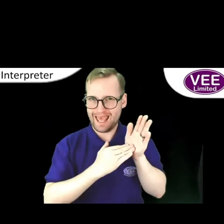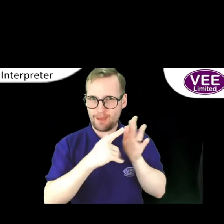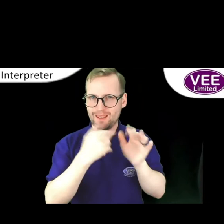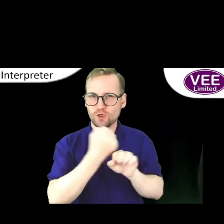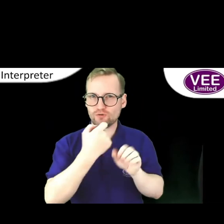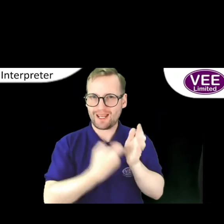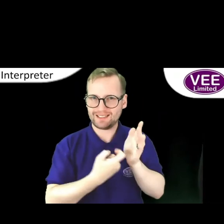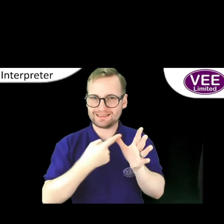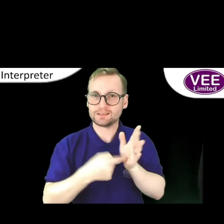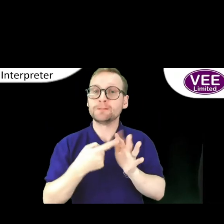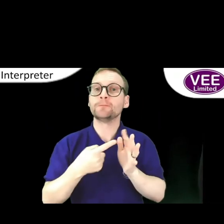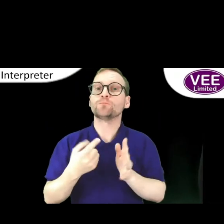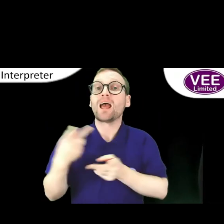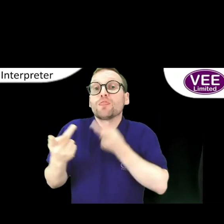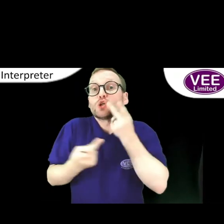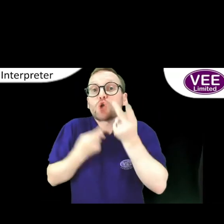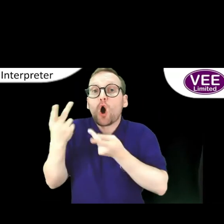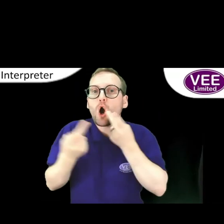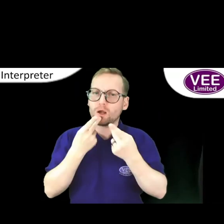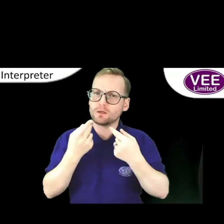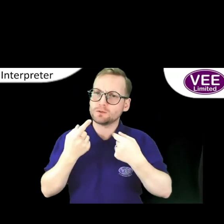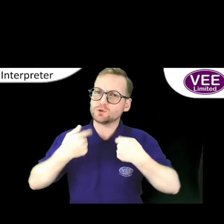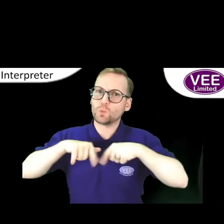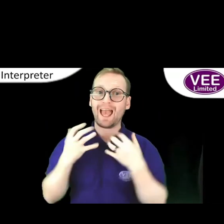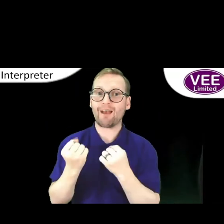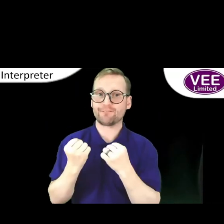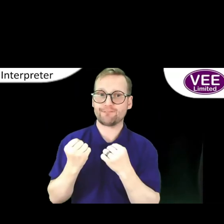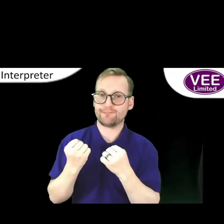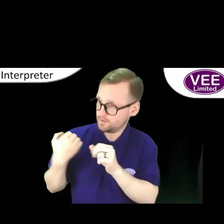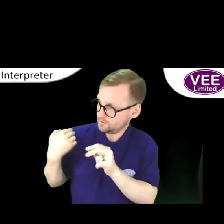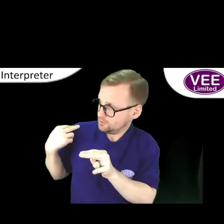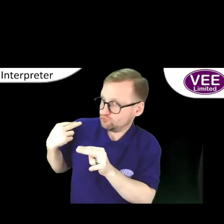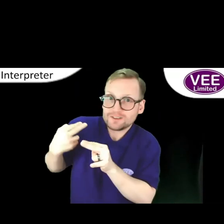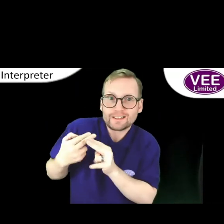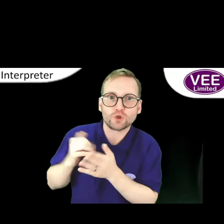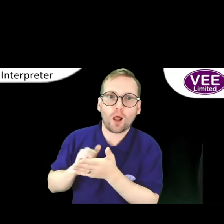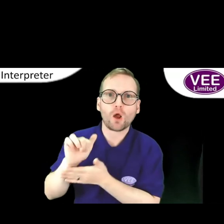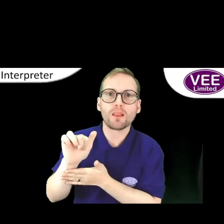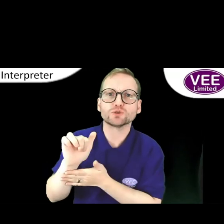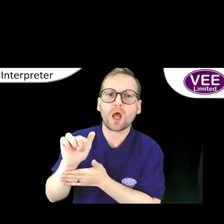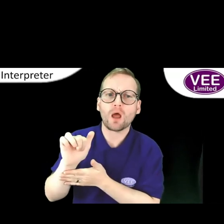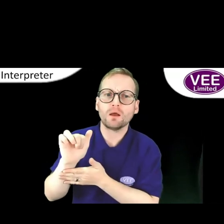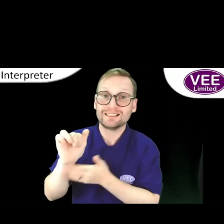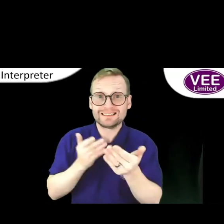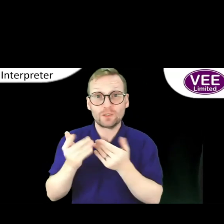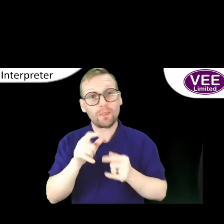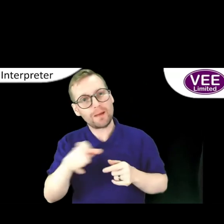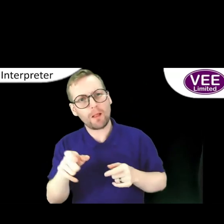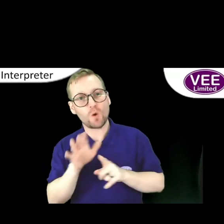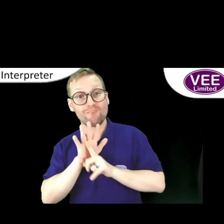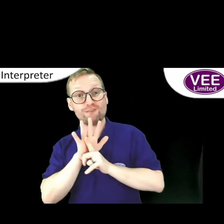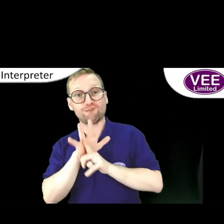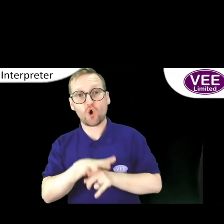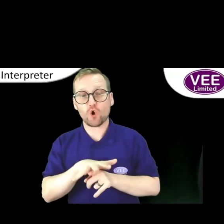And the songs that we have in our repertoire and our tradition tend to deal with these people who are forced to